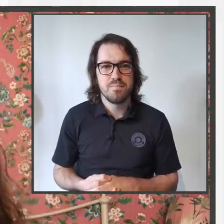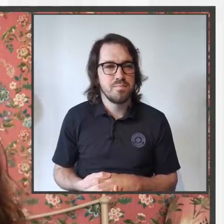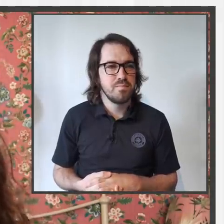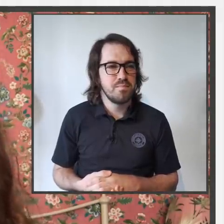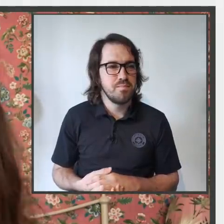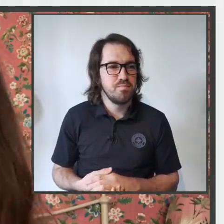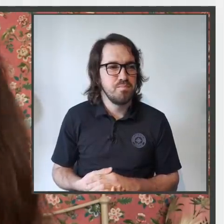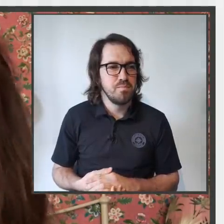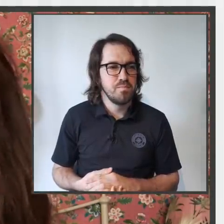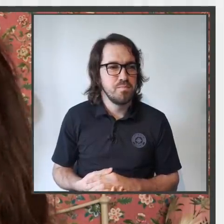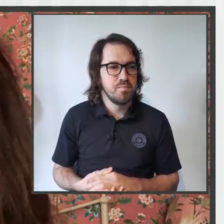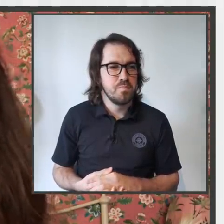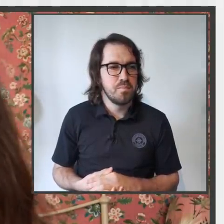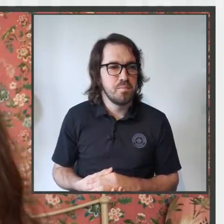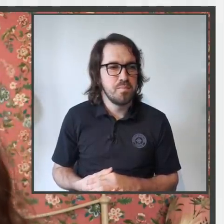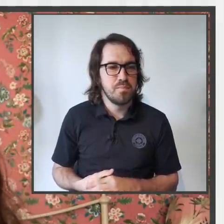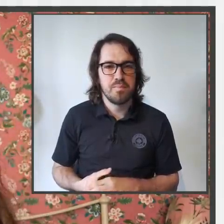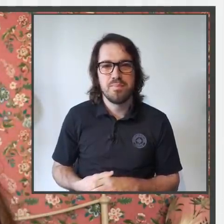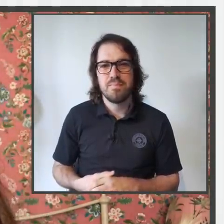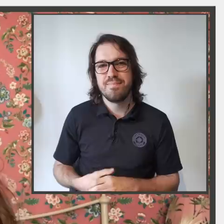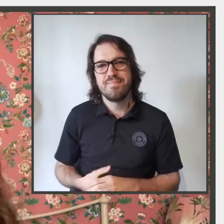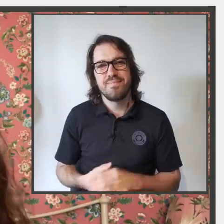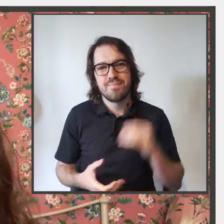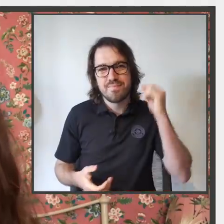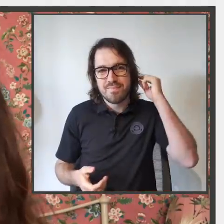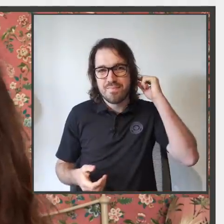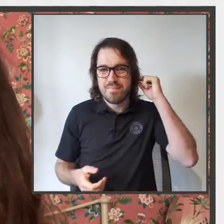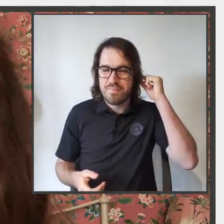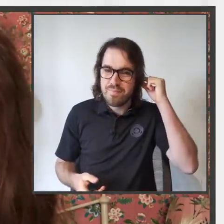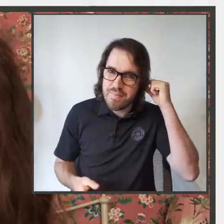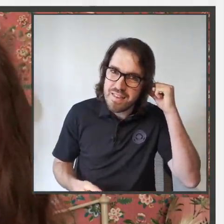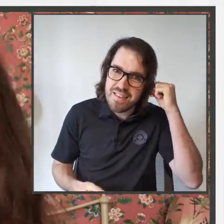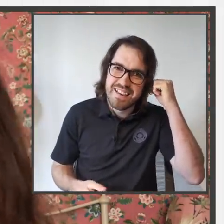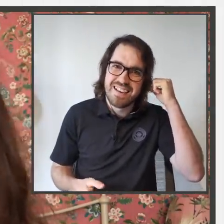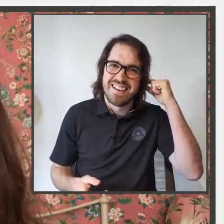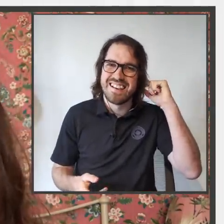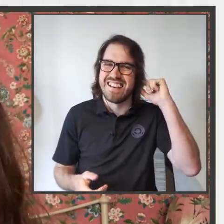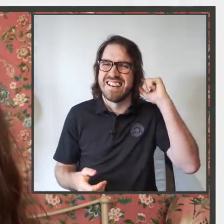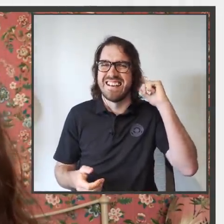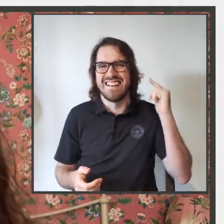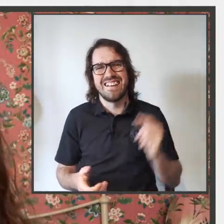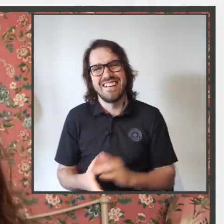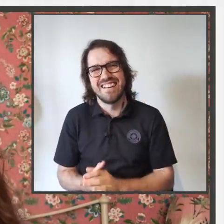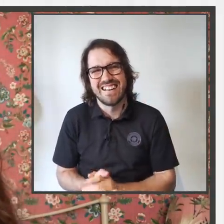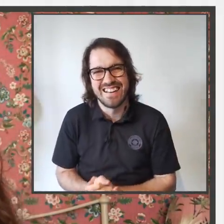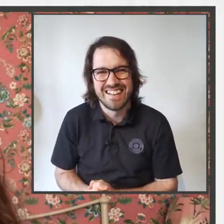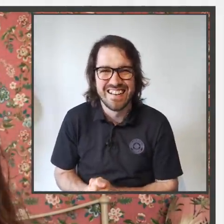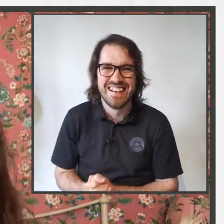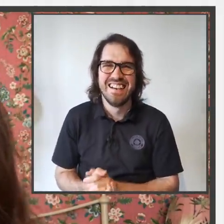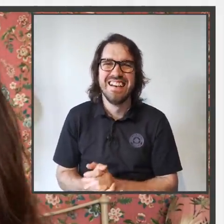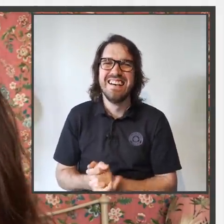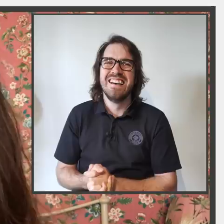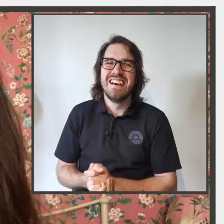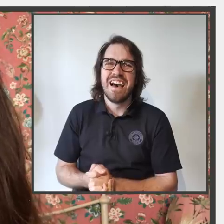very informal word. So if you're sitting on a sofa with your mate, Tom, and they're taking up too much space, then you can